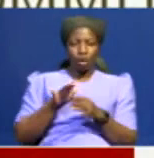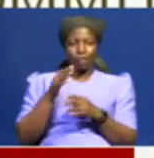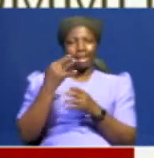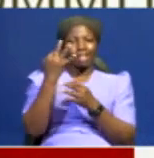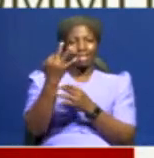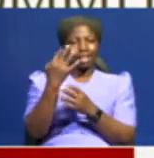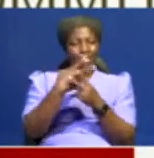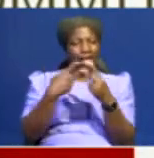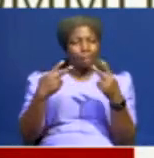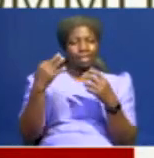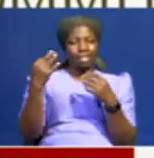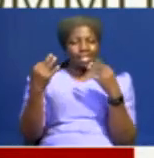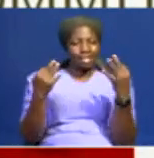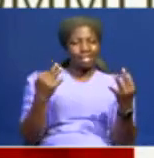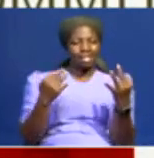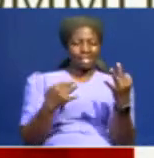3x3